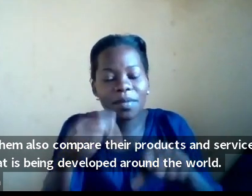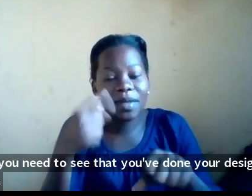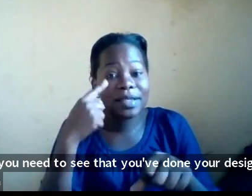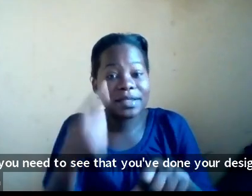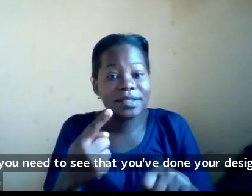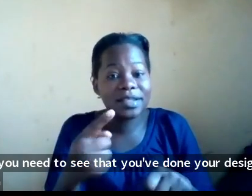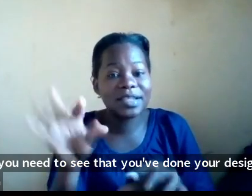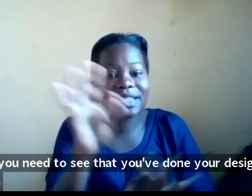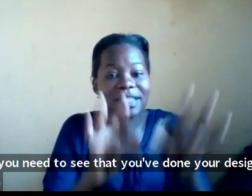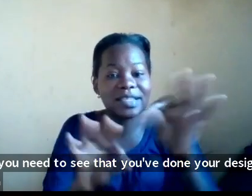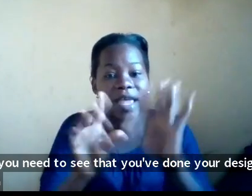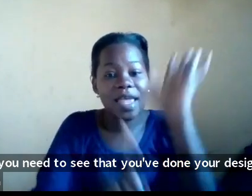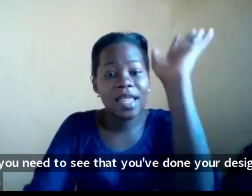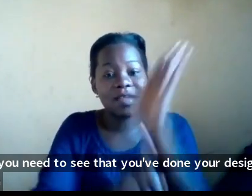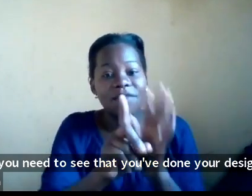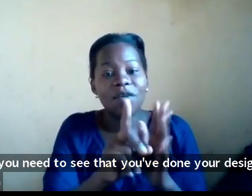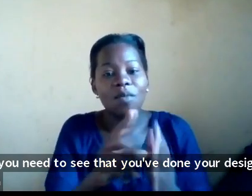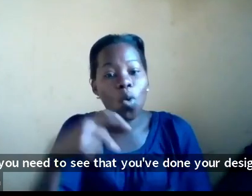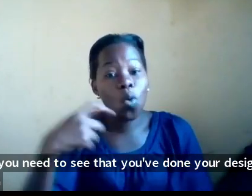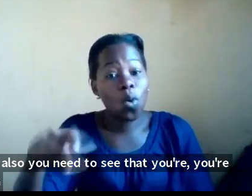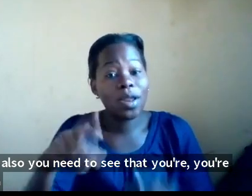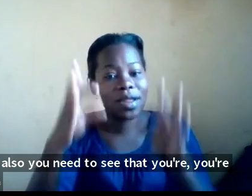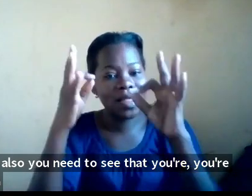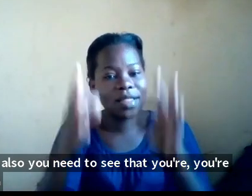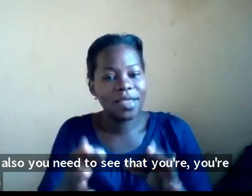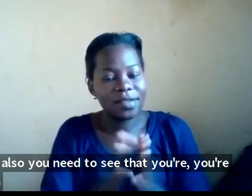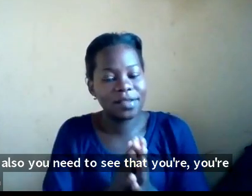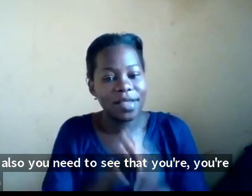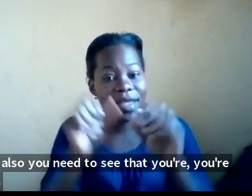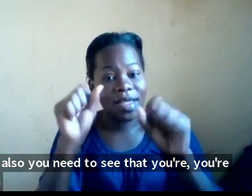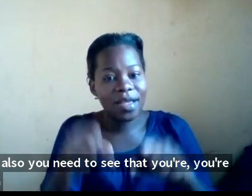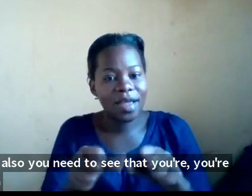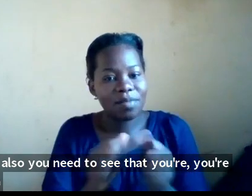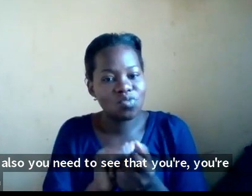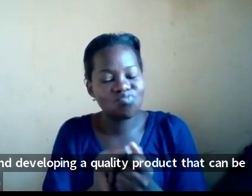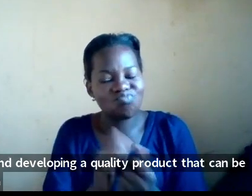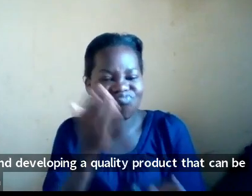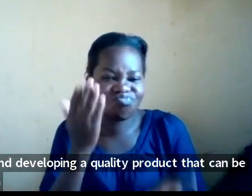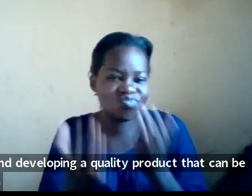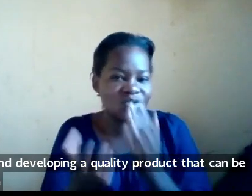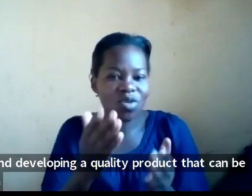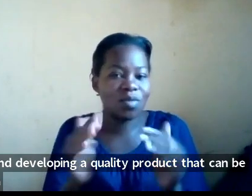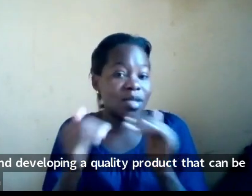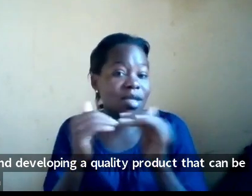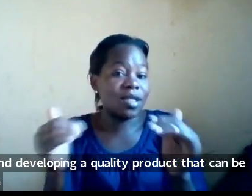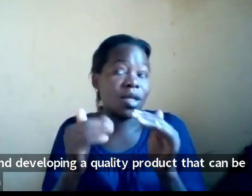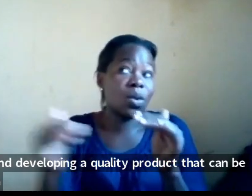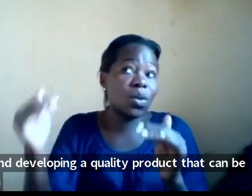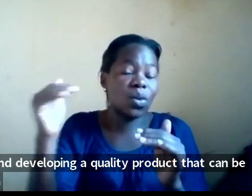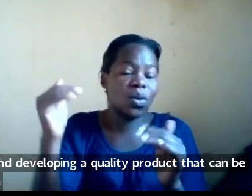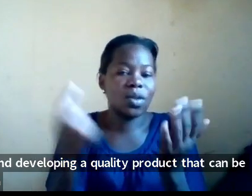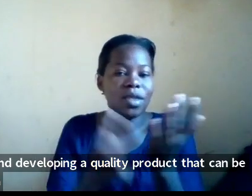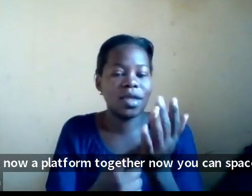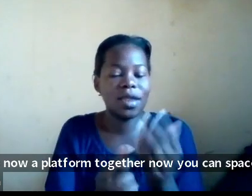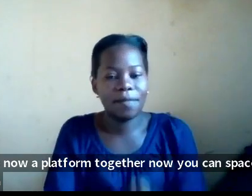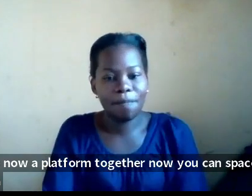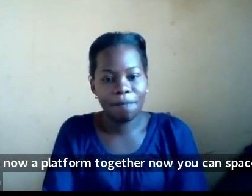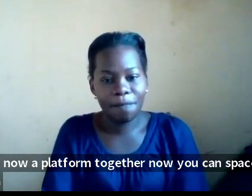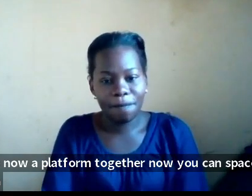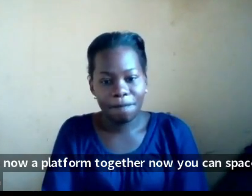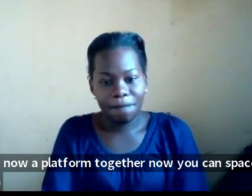designing and developing a quality product that can be compared on a platform bigger than our Ugandan space. Without a